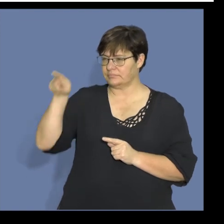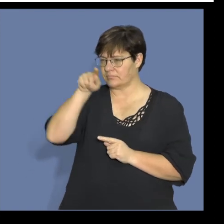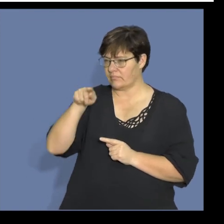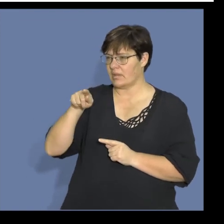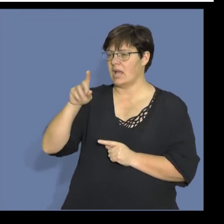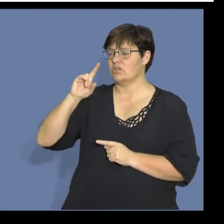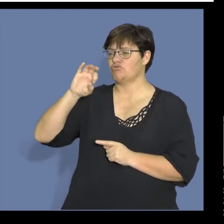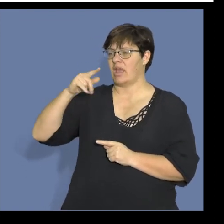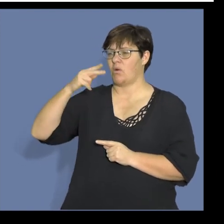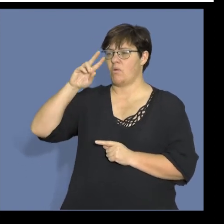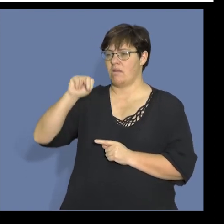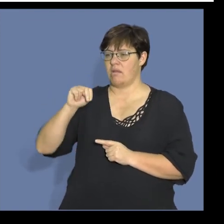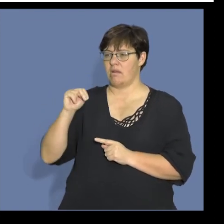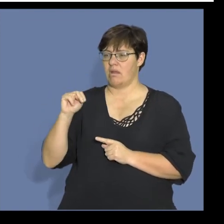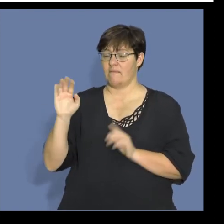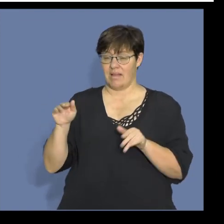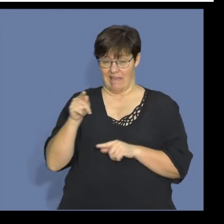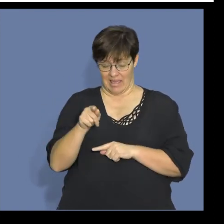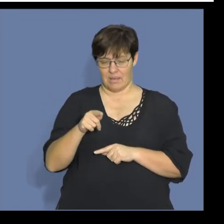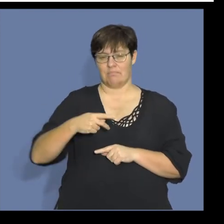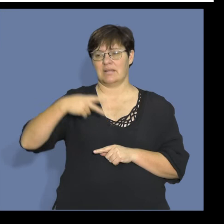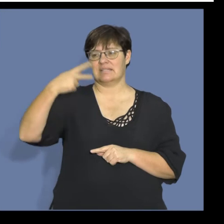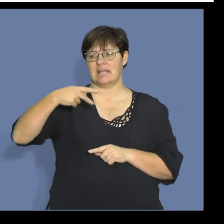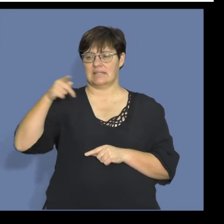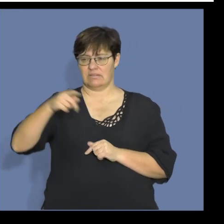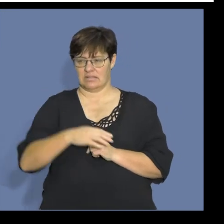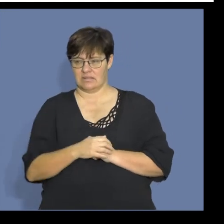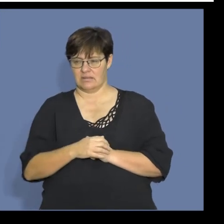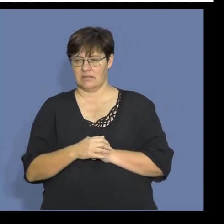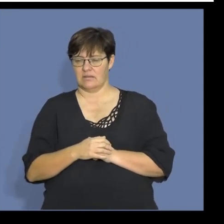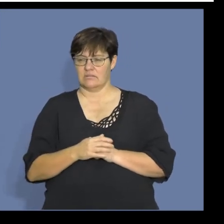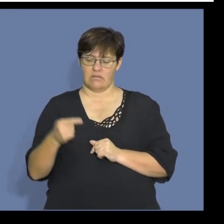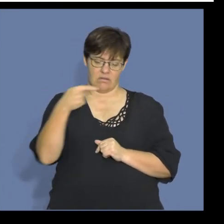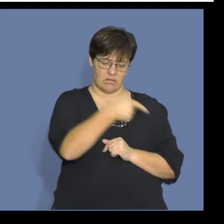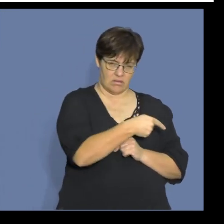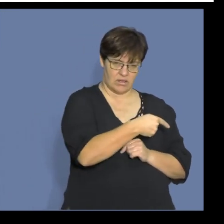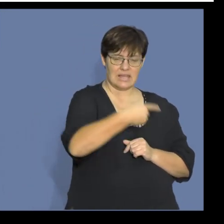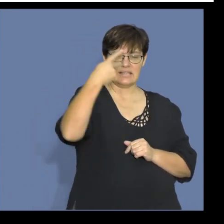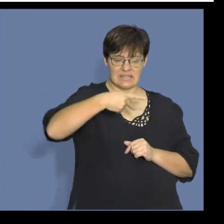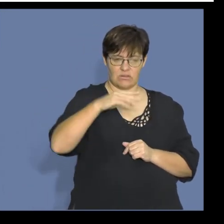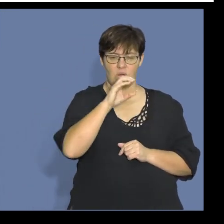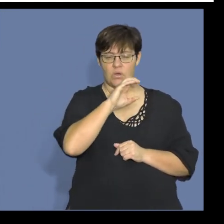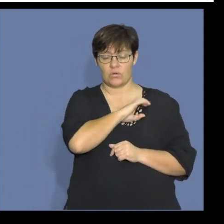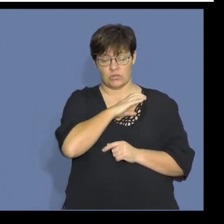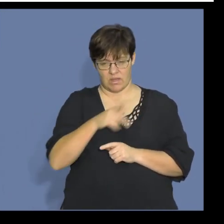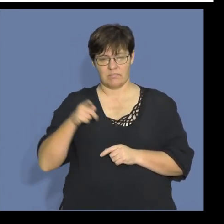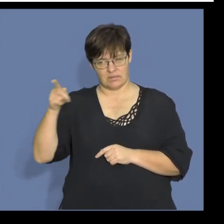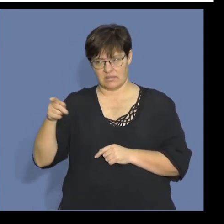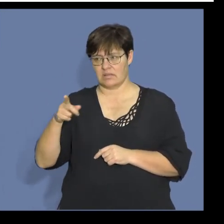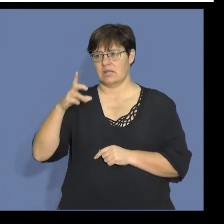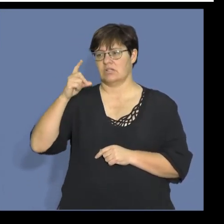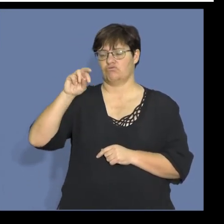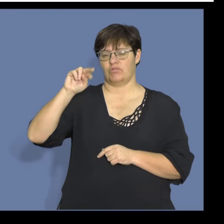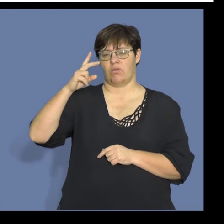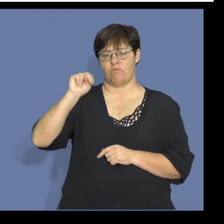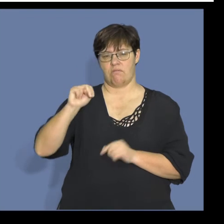then these would be your secondary consumers. And then to get back to our question, the secondary consumer in